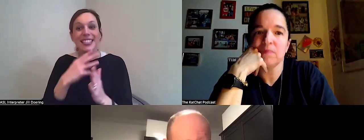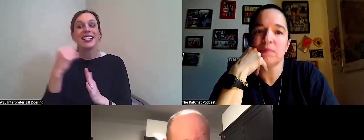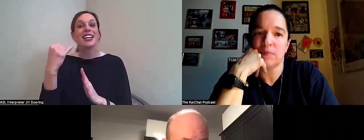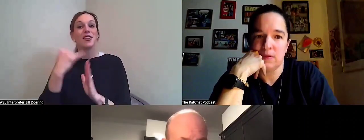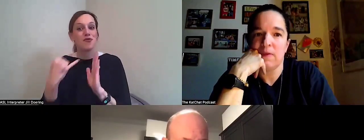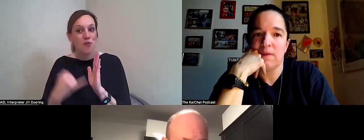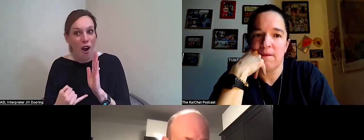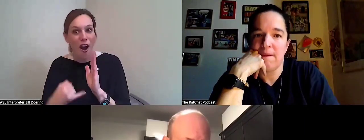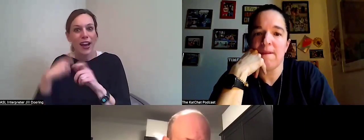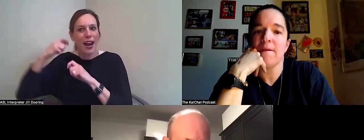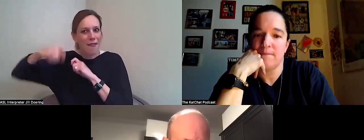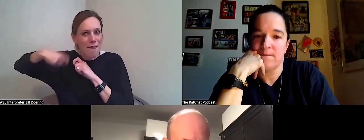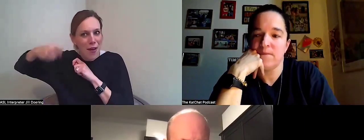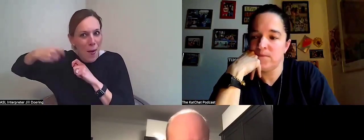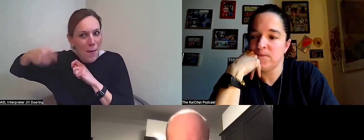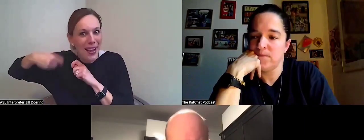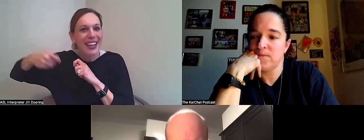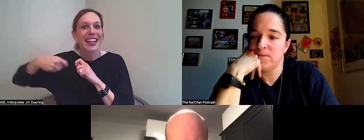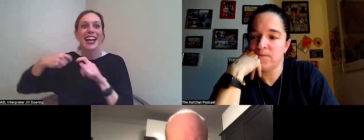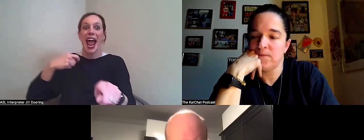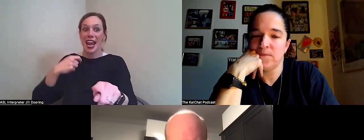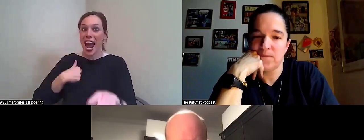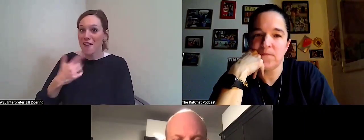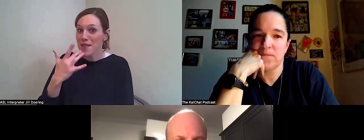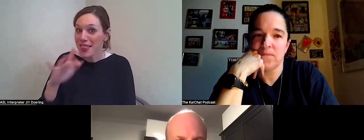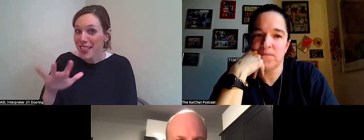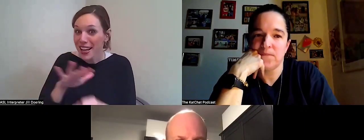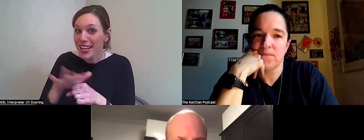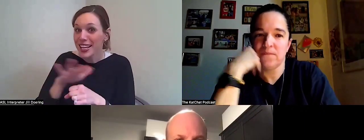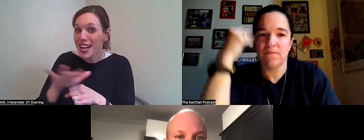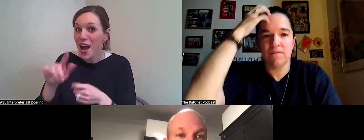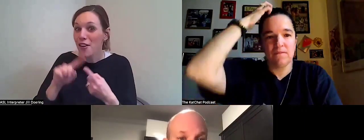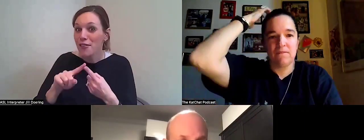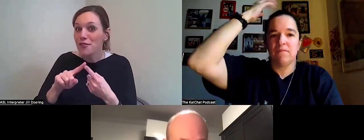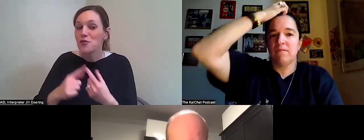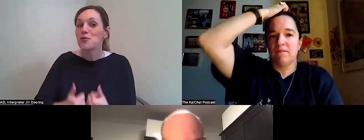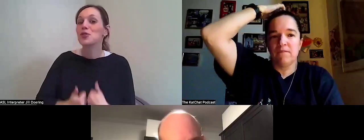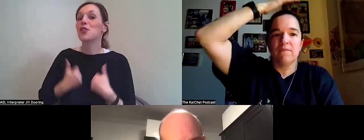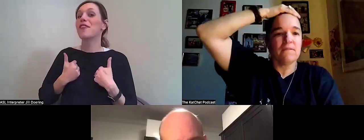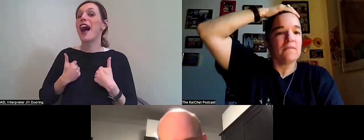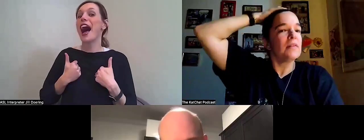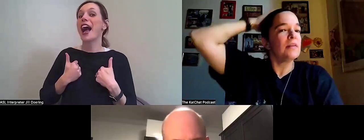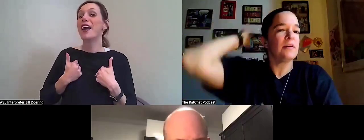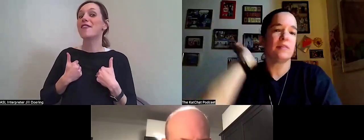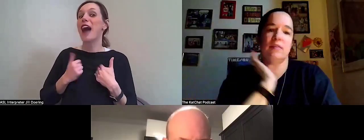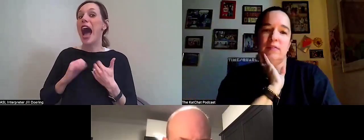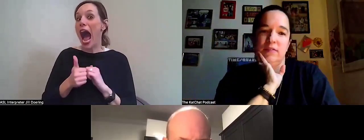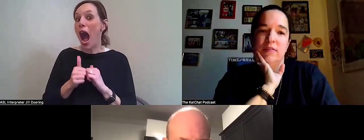filmmaking. And I've been lucky enough to survive off my creativity.